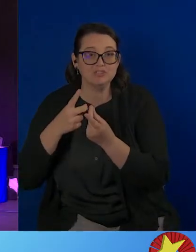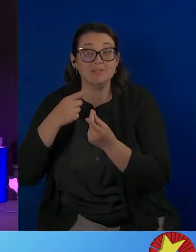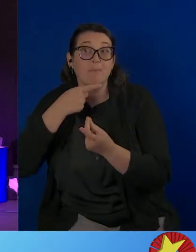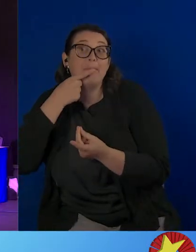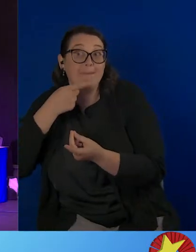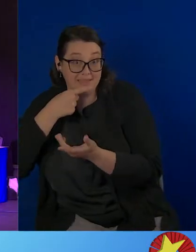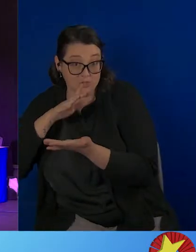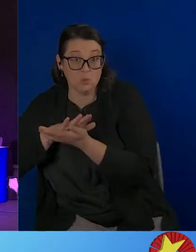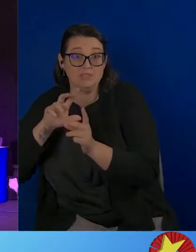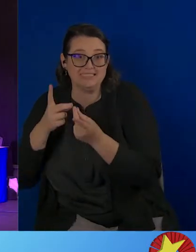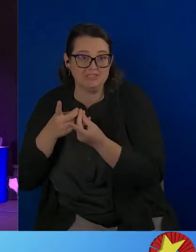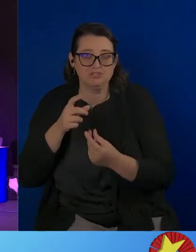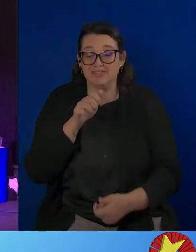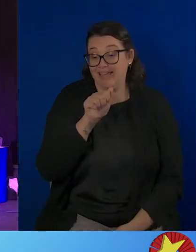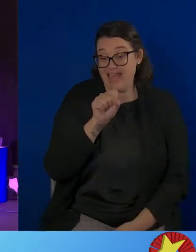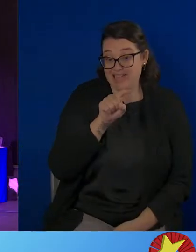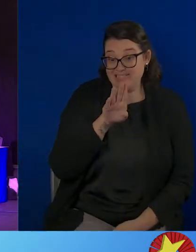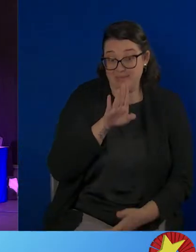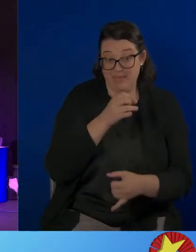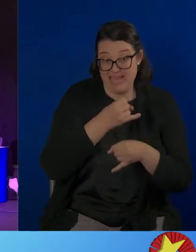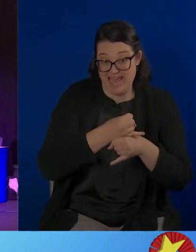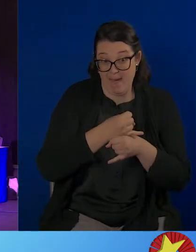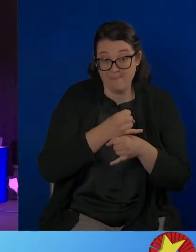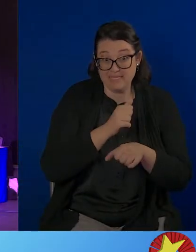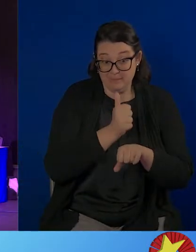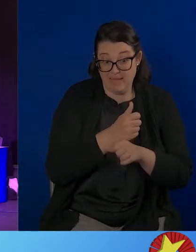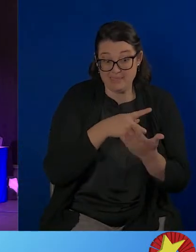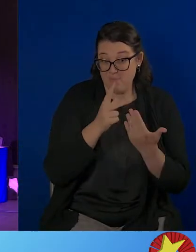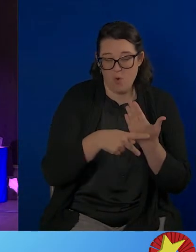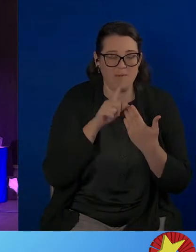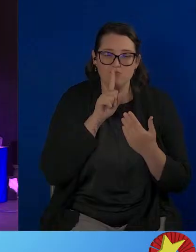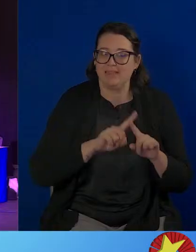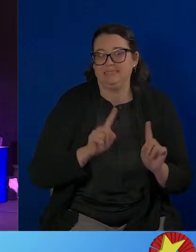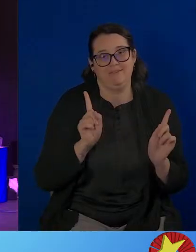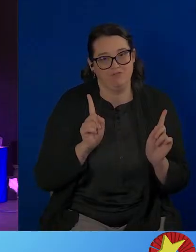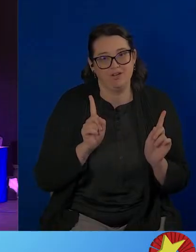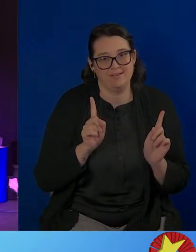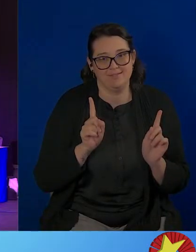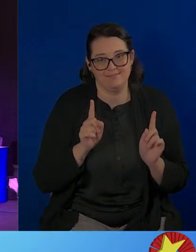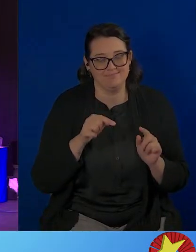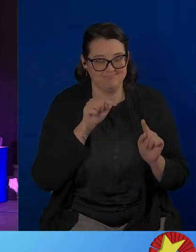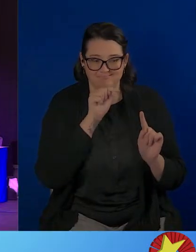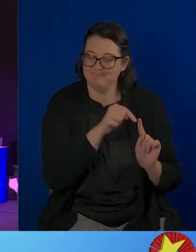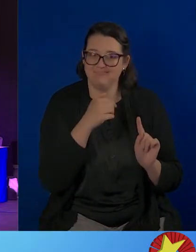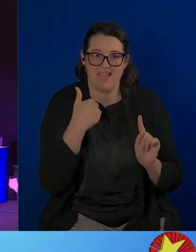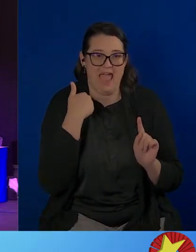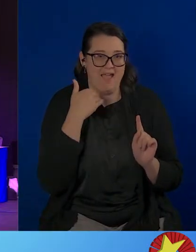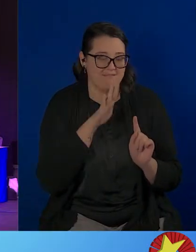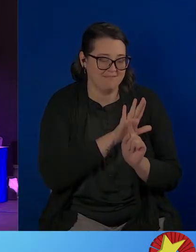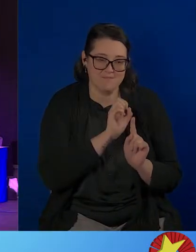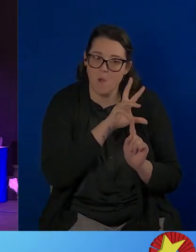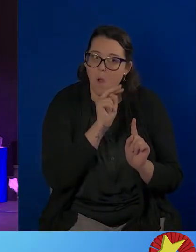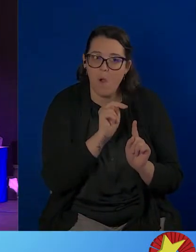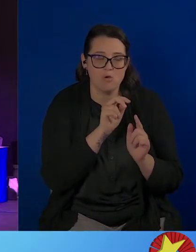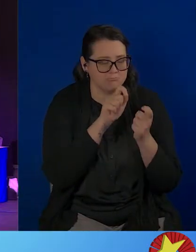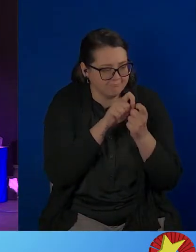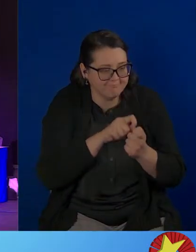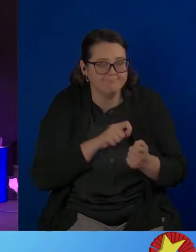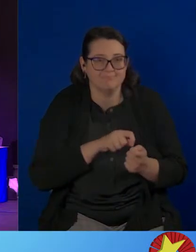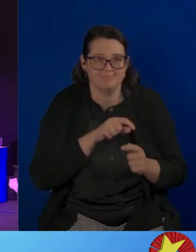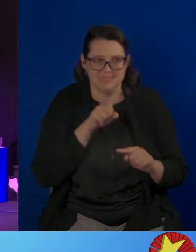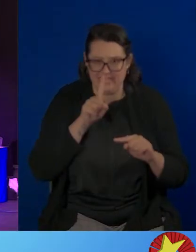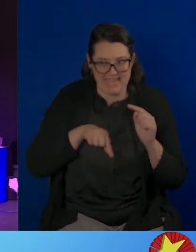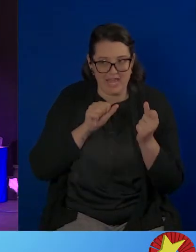districts. ASDB campus-based programs are very different, and there are some aspects and nuances of the campus programs that cannot and are not addressed